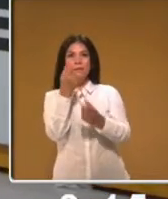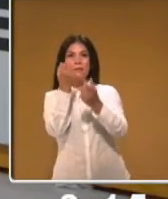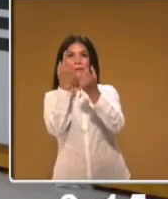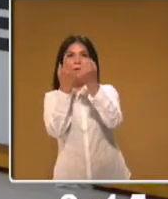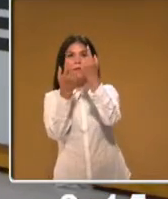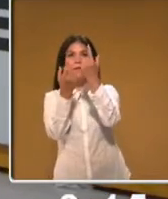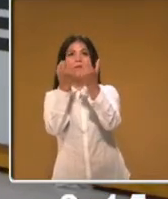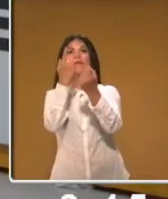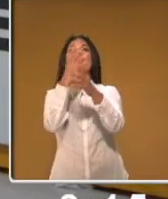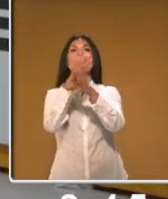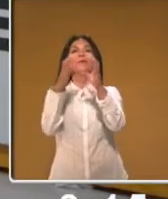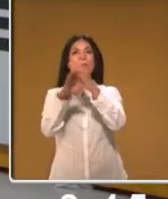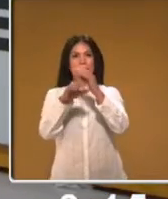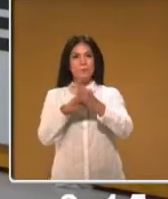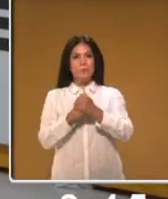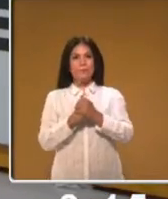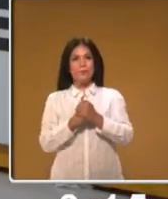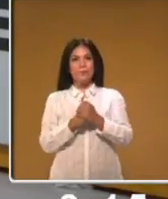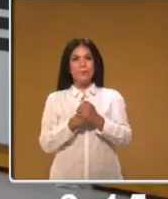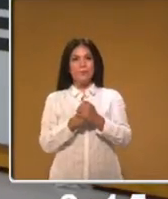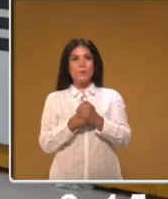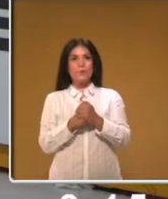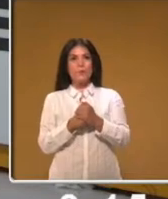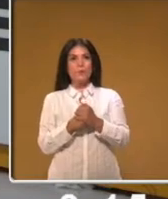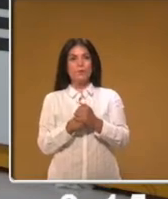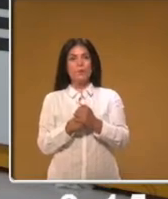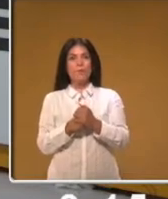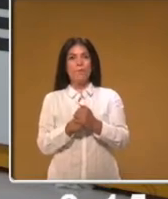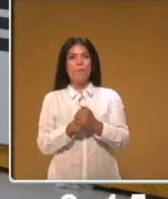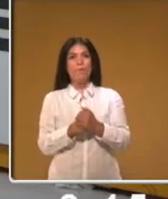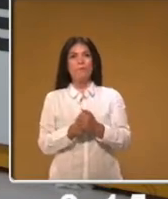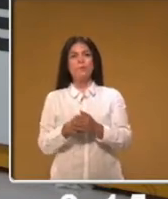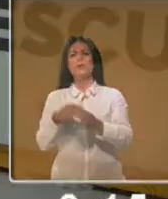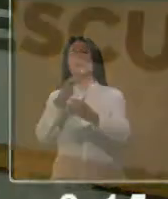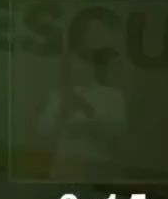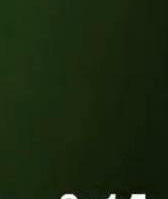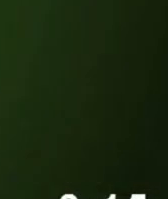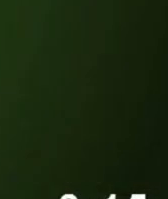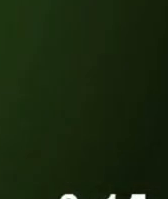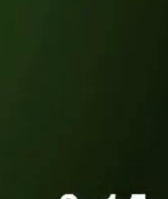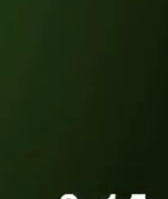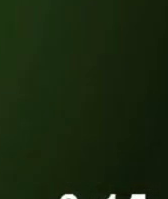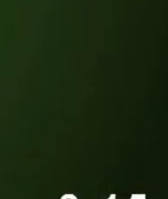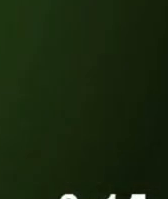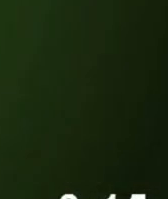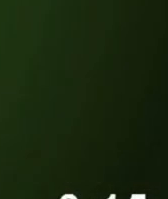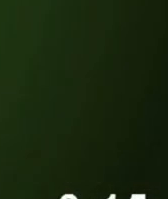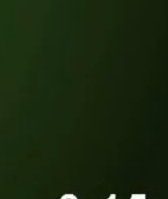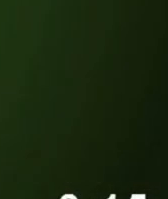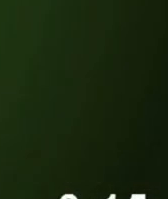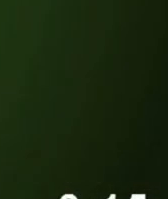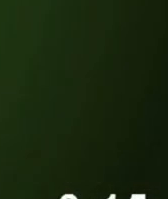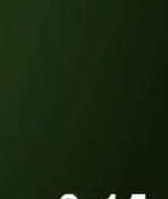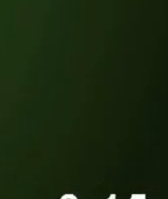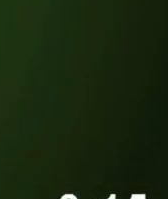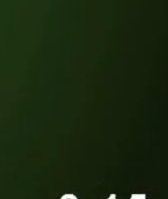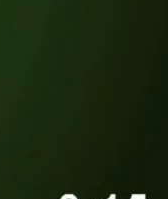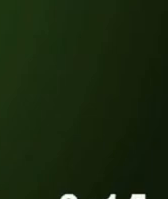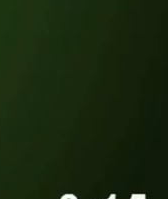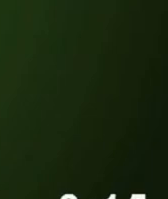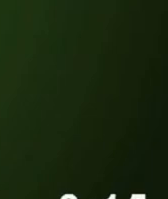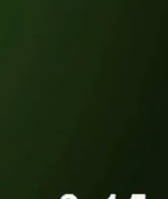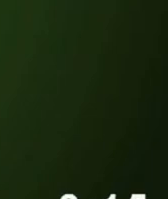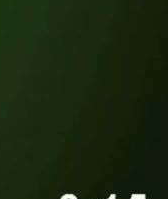As I was telling you, we are going to practice English 3. Materials we are going to need. I only need that you